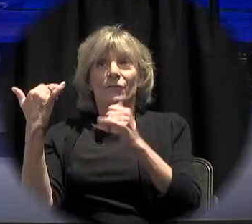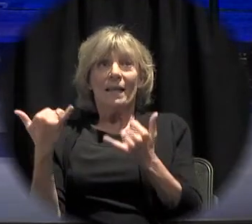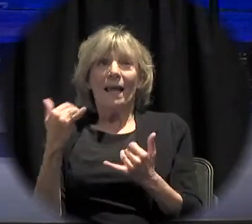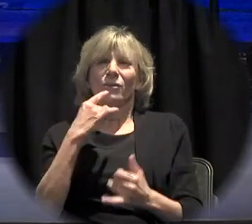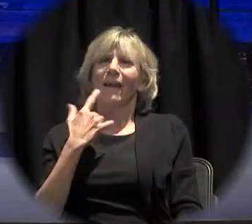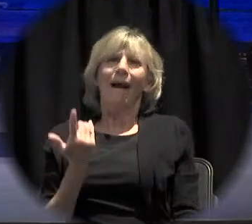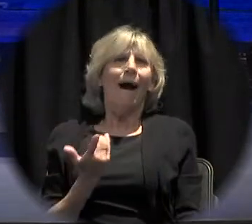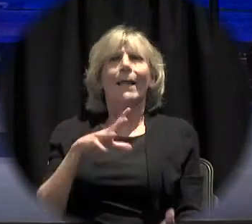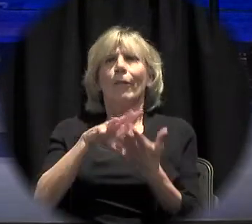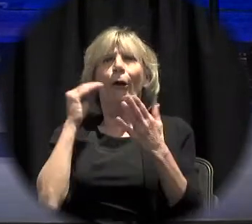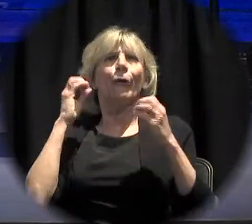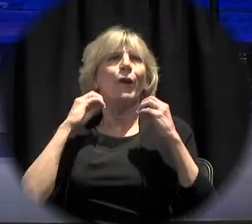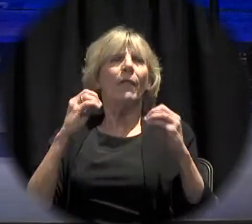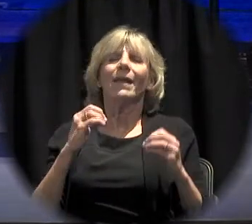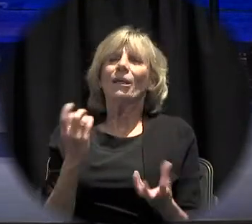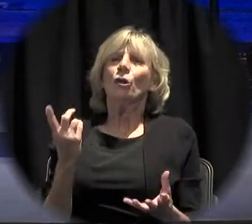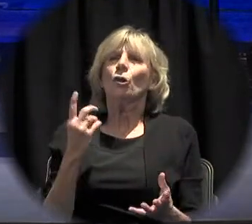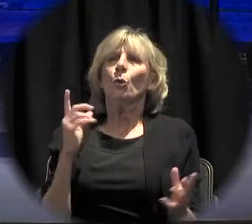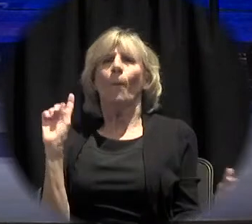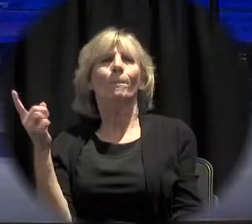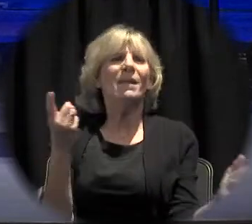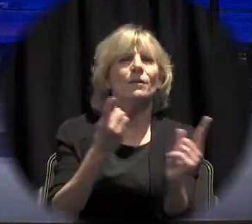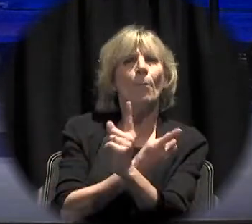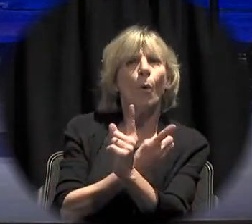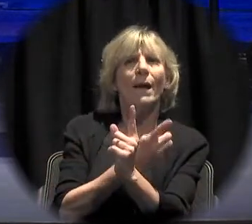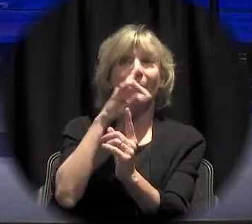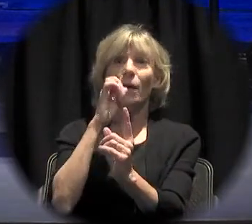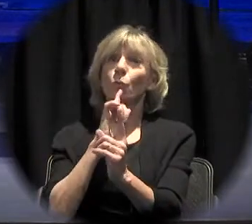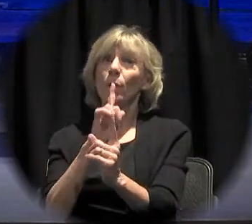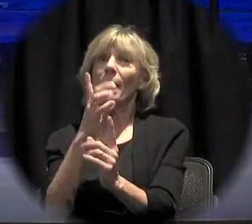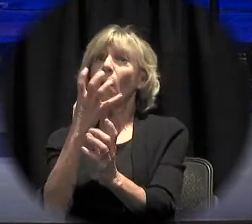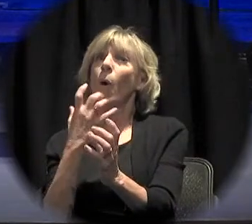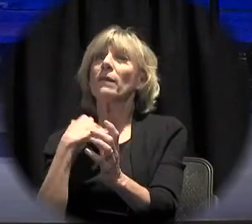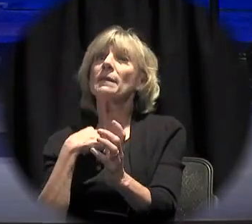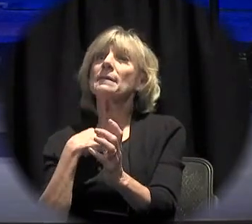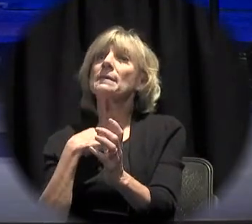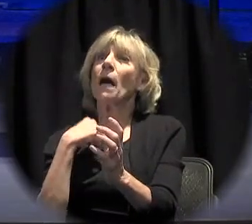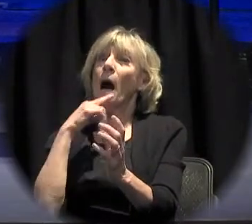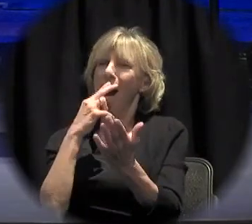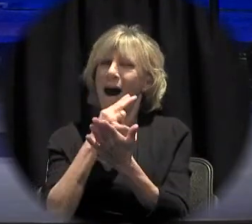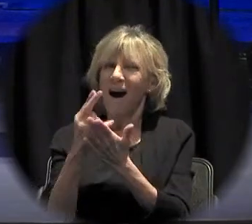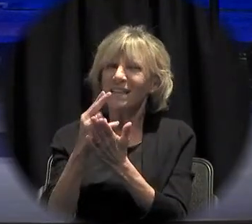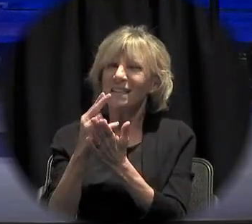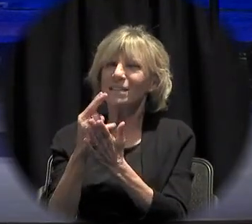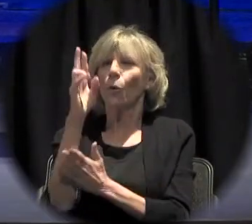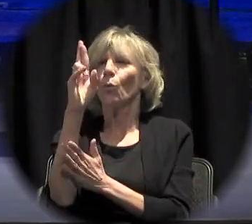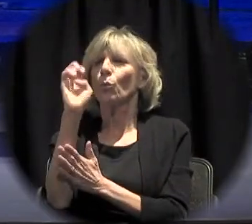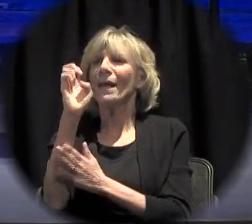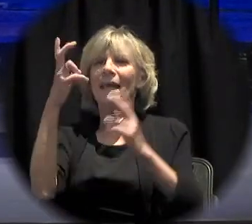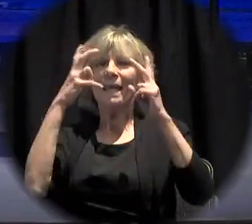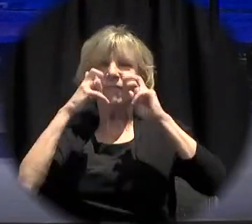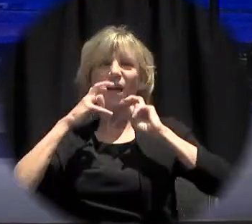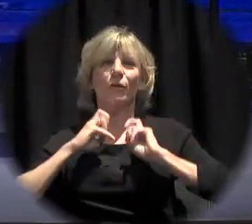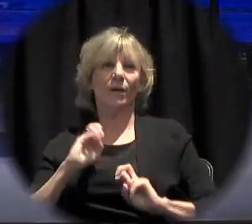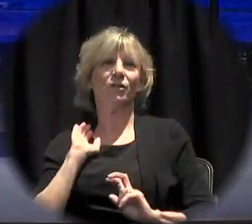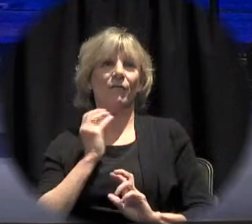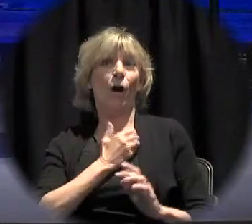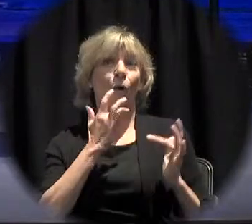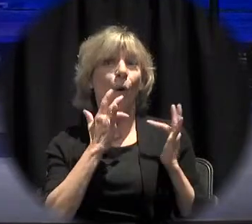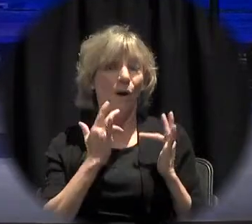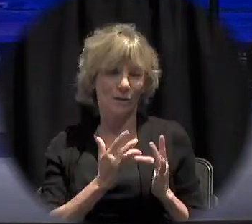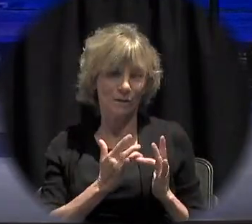new," you've kind of missed the main point. What I really want this to be is an honest reevaluation of our